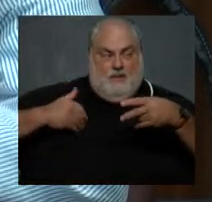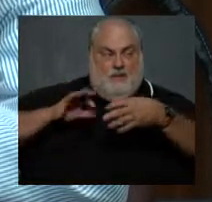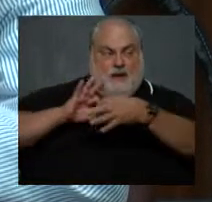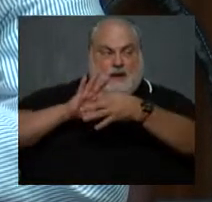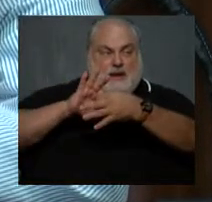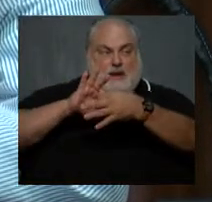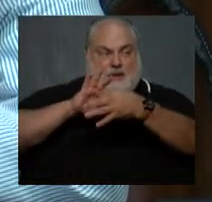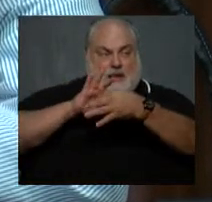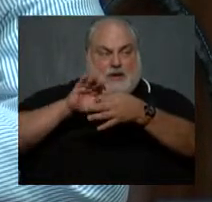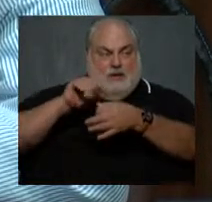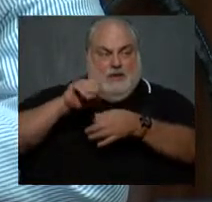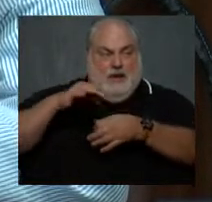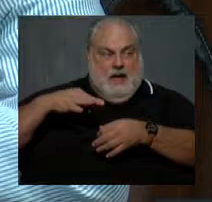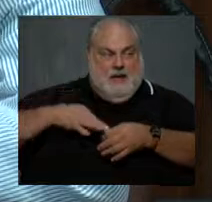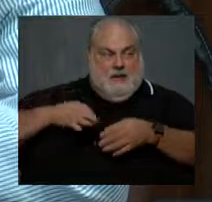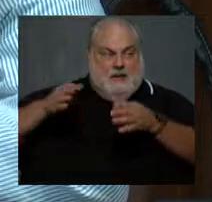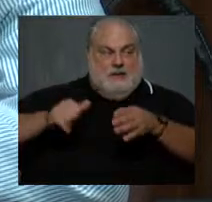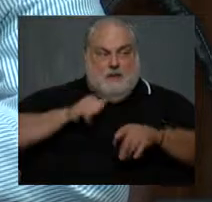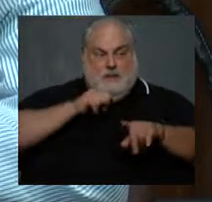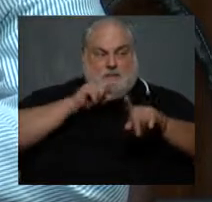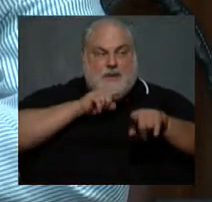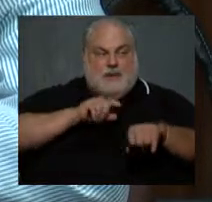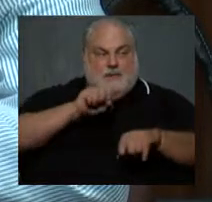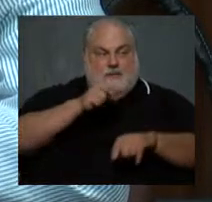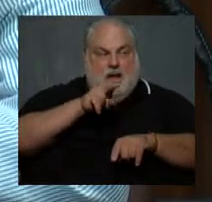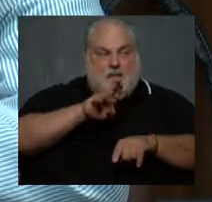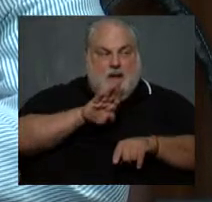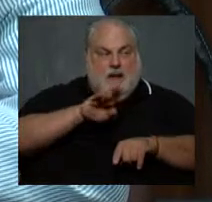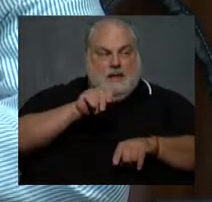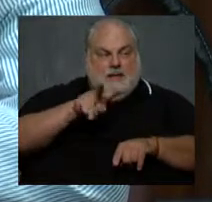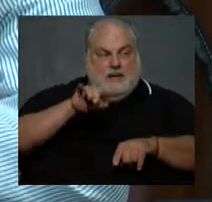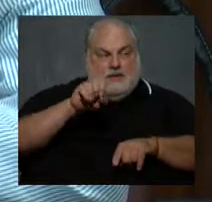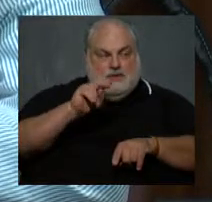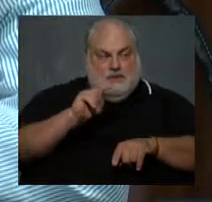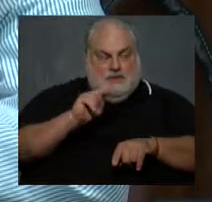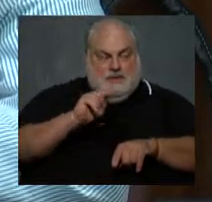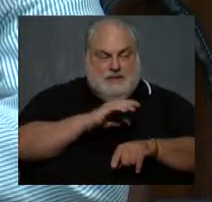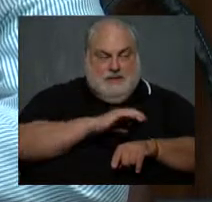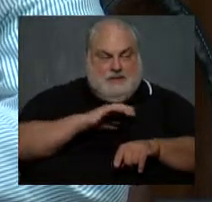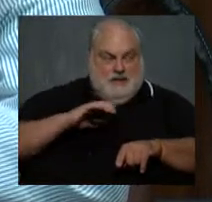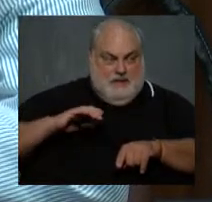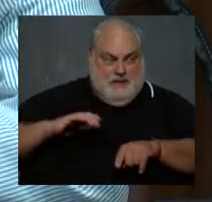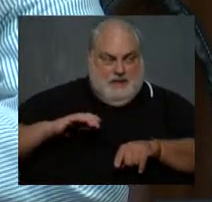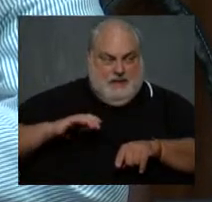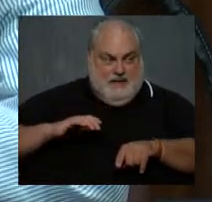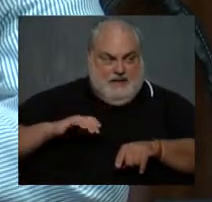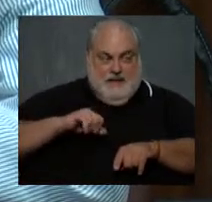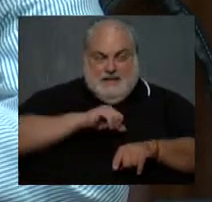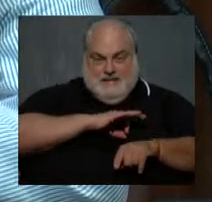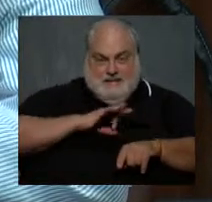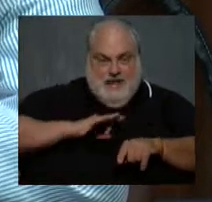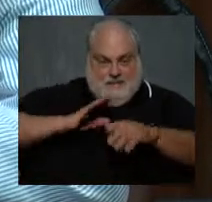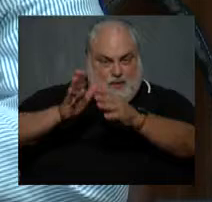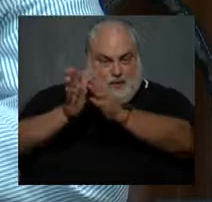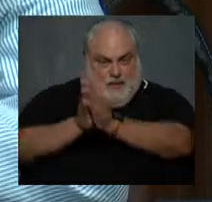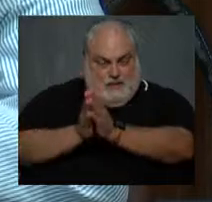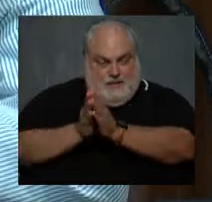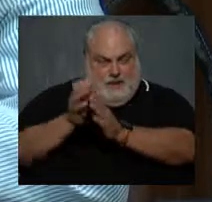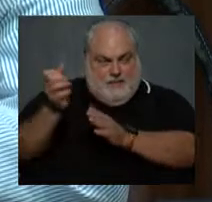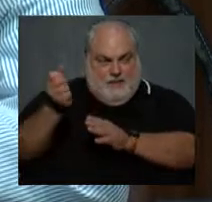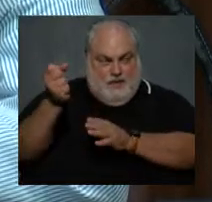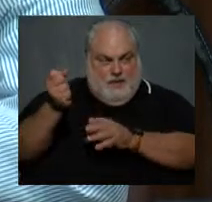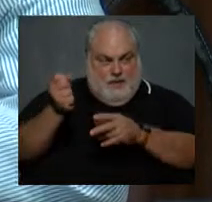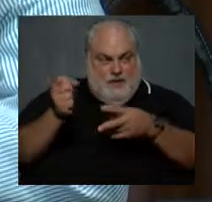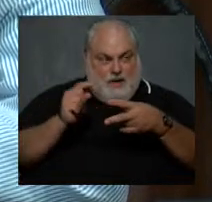related to the applicant not responding to subdivision committee. And that was at staff's request.